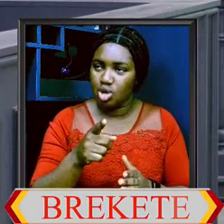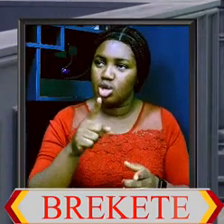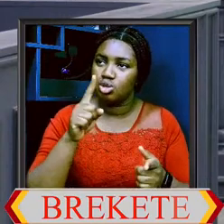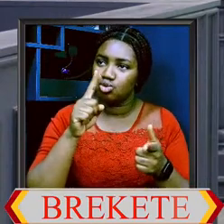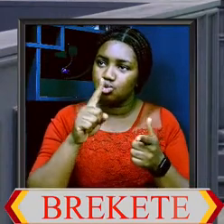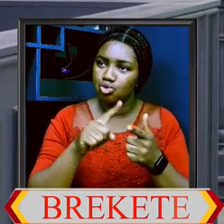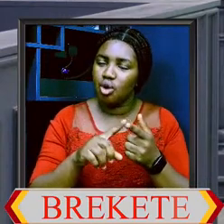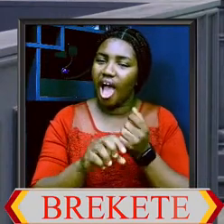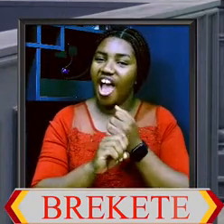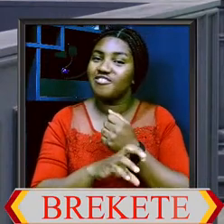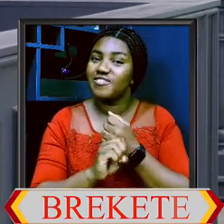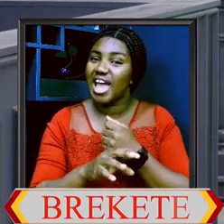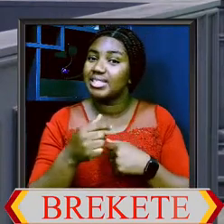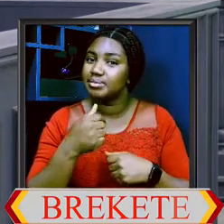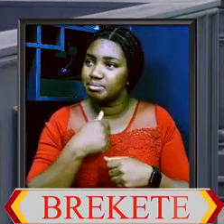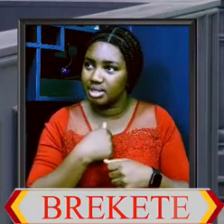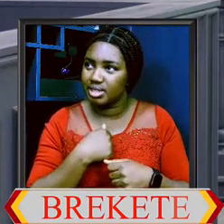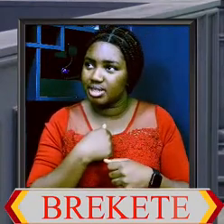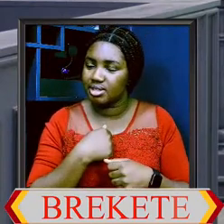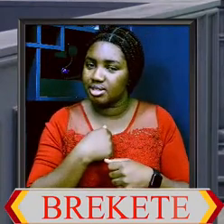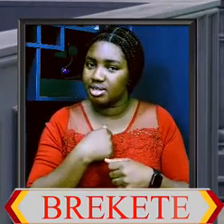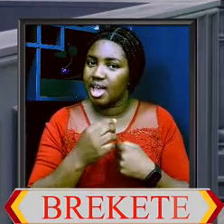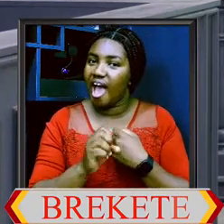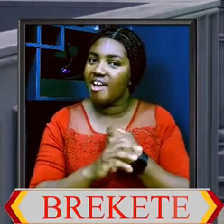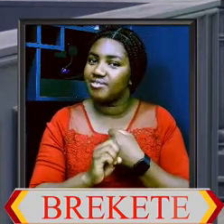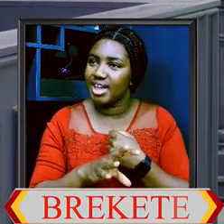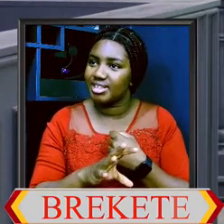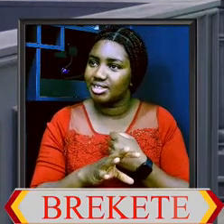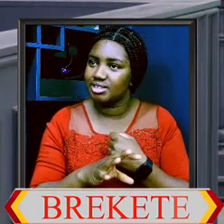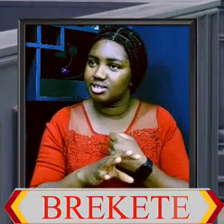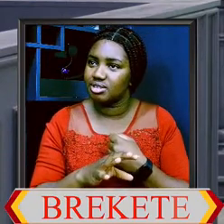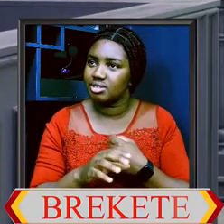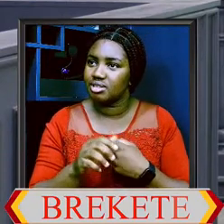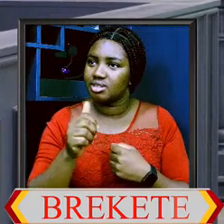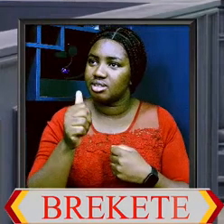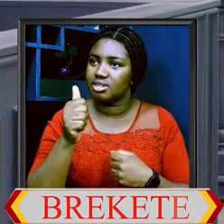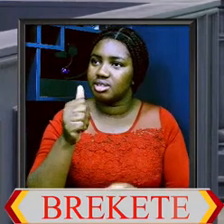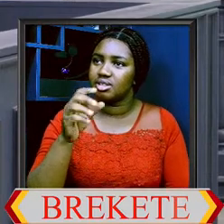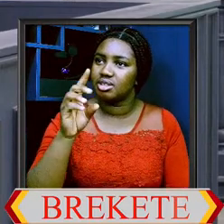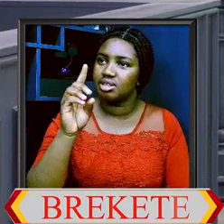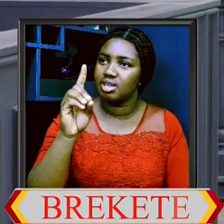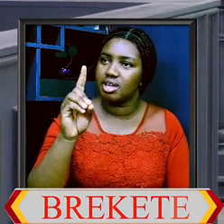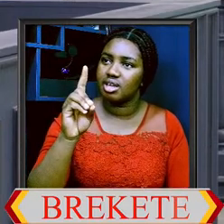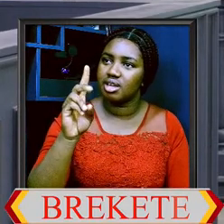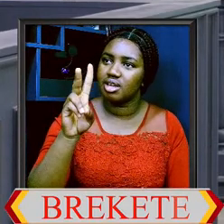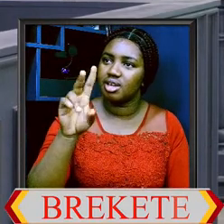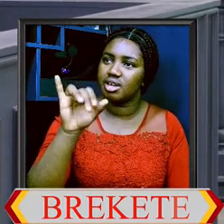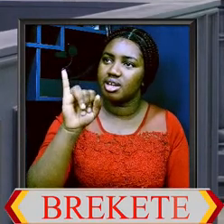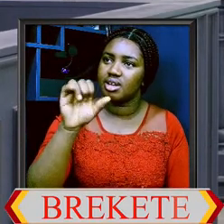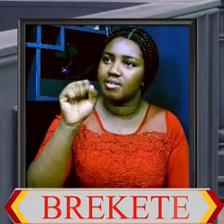to advise me advise advice say it me I should